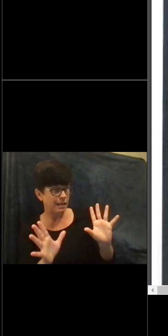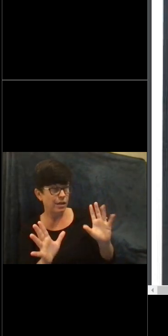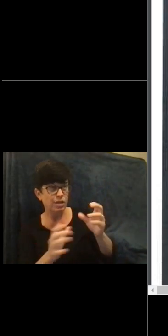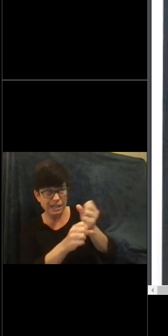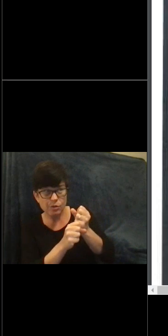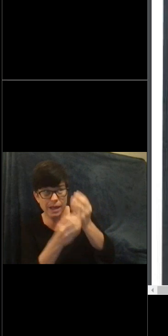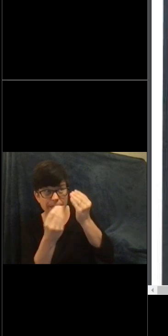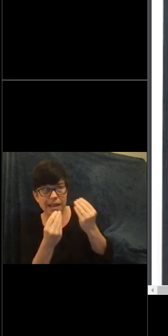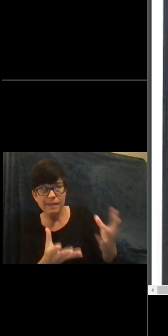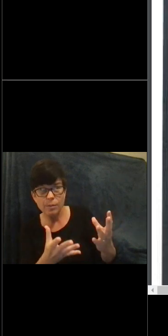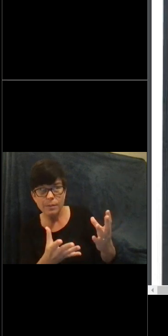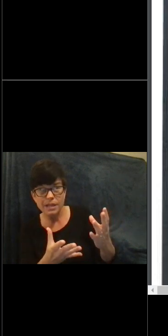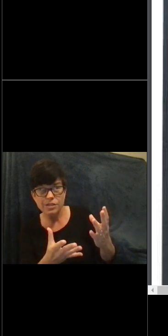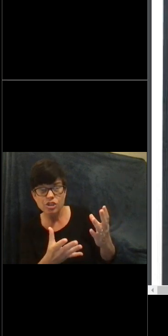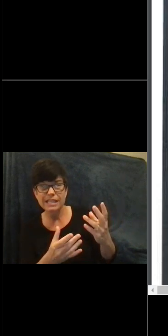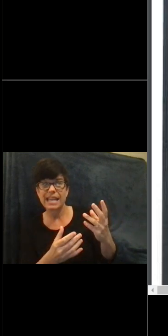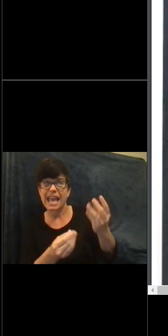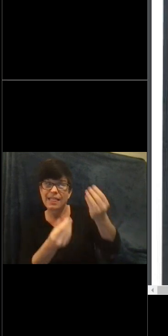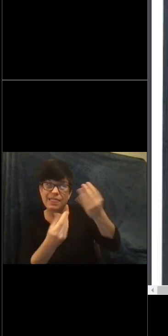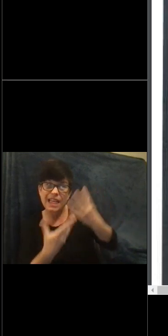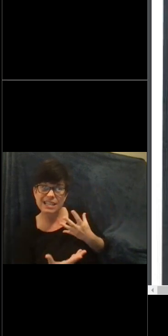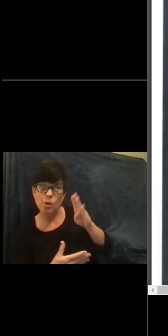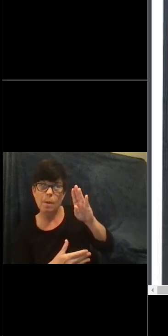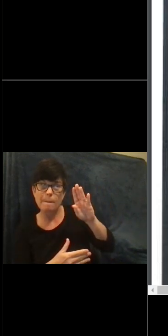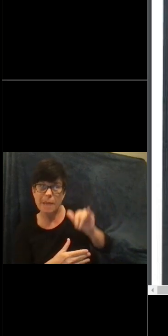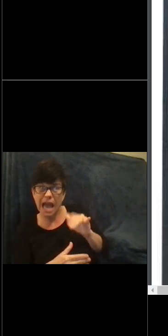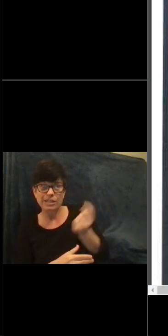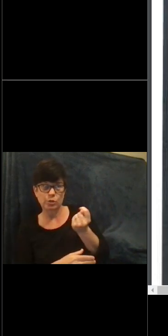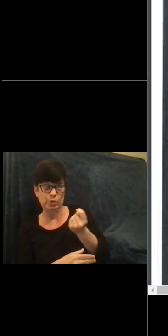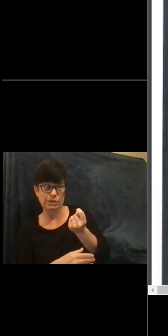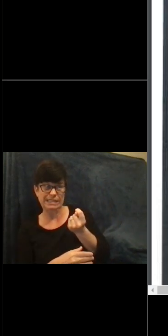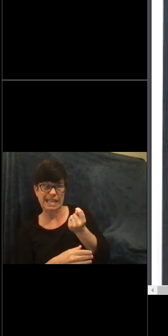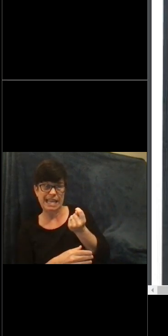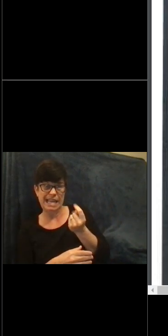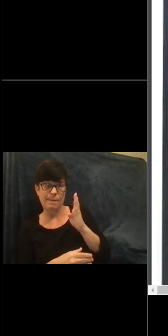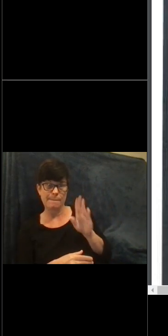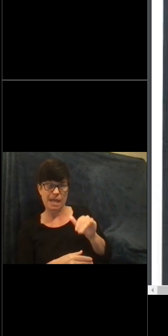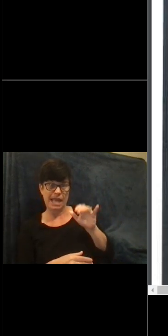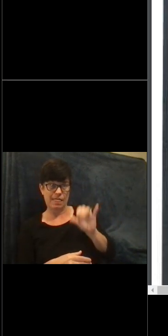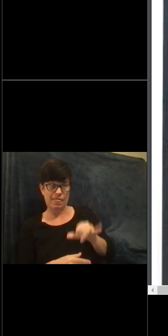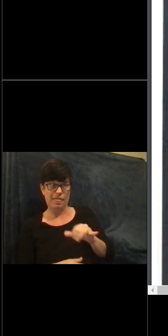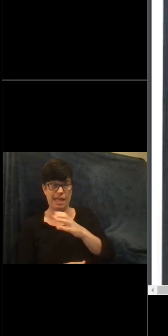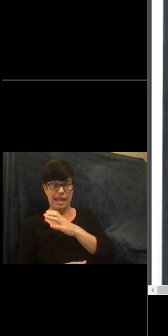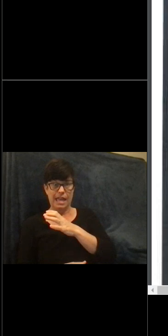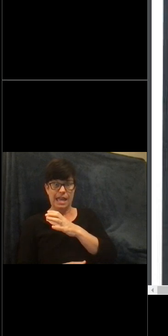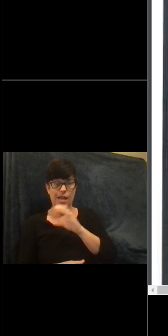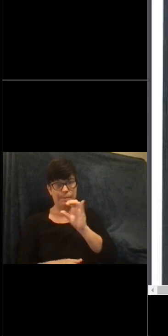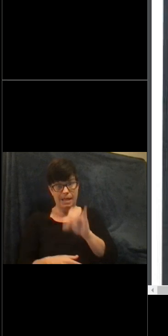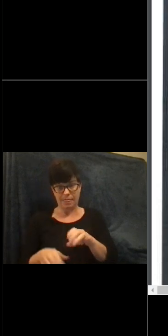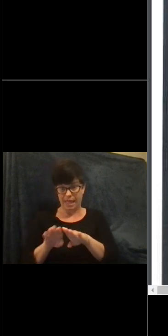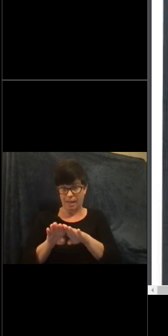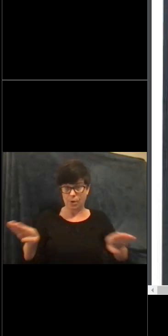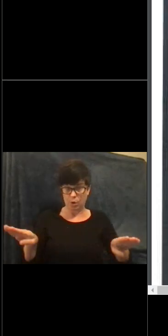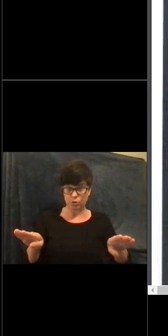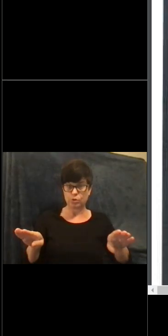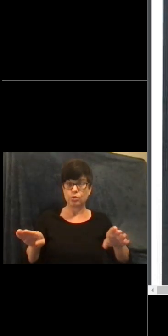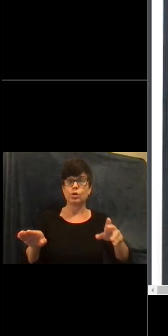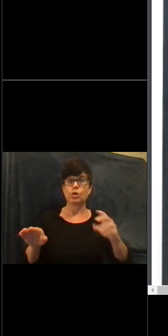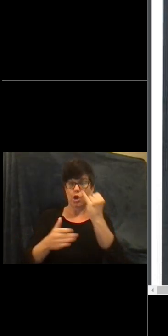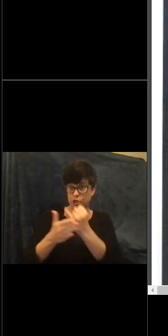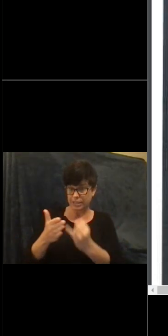information in by Tuesday? By the city commission meeting? Is that something? I think we can take what was that parcel and have our